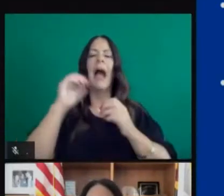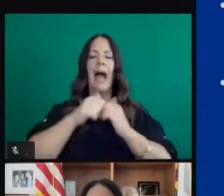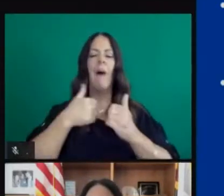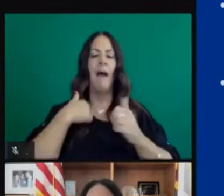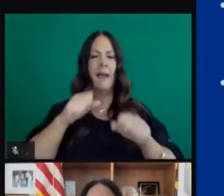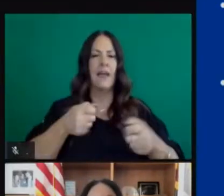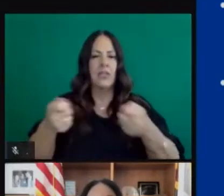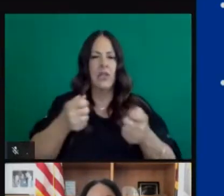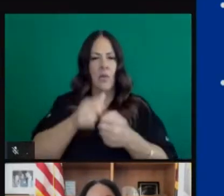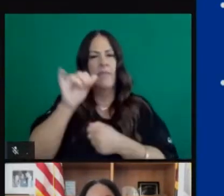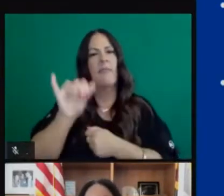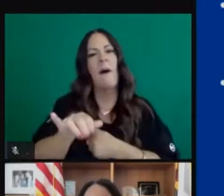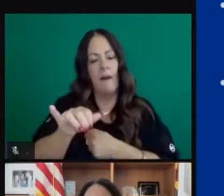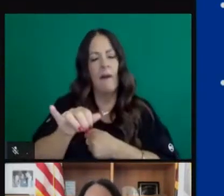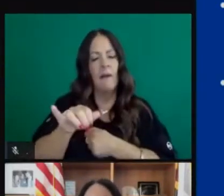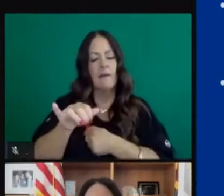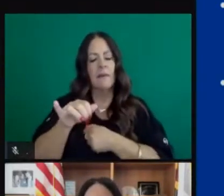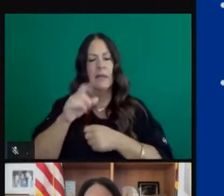that's available at